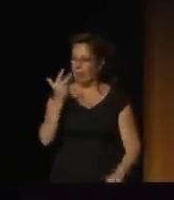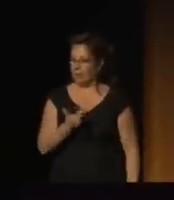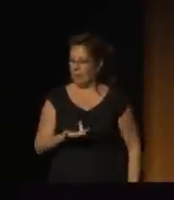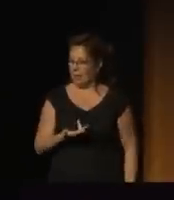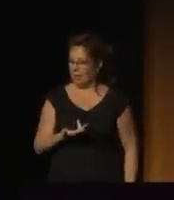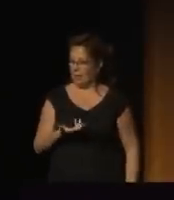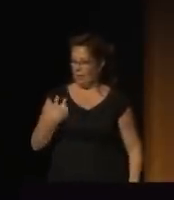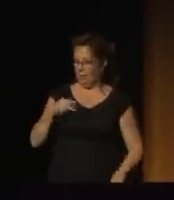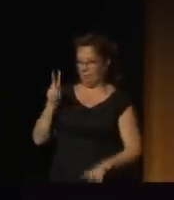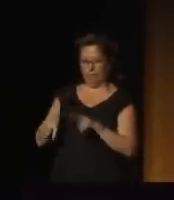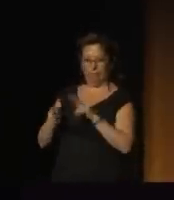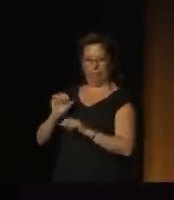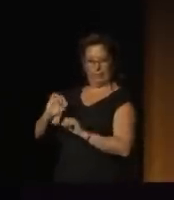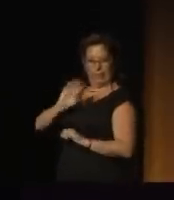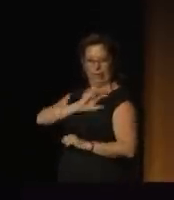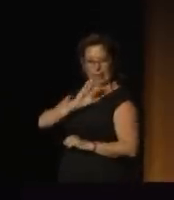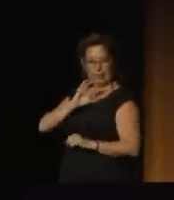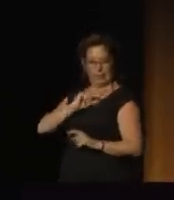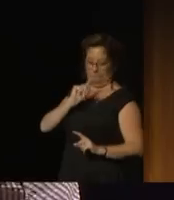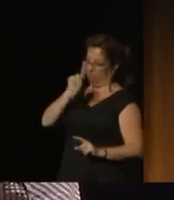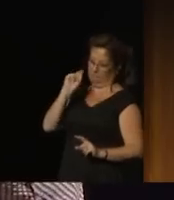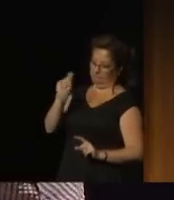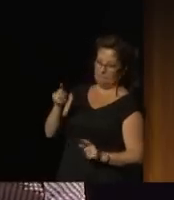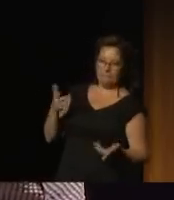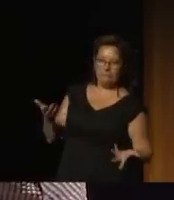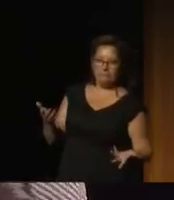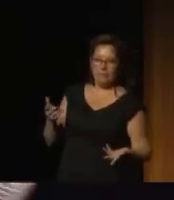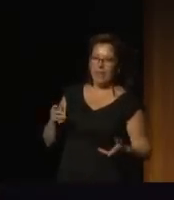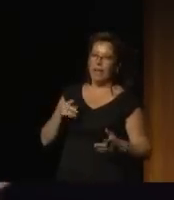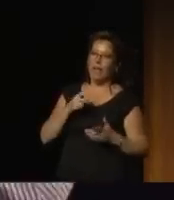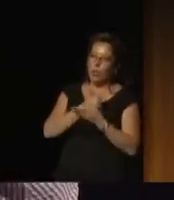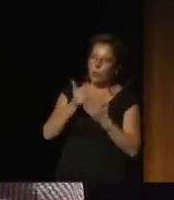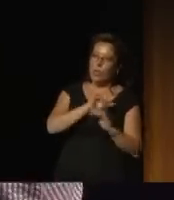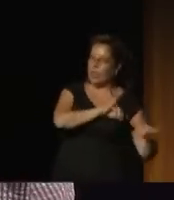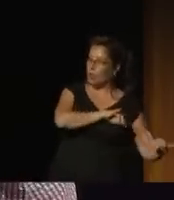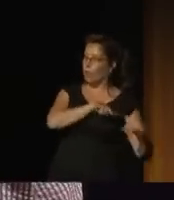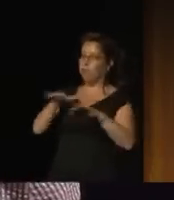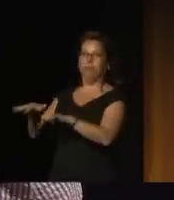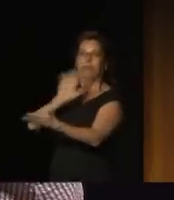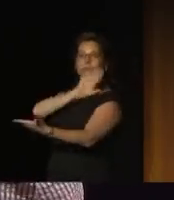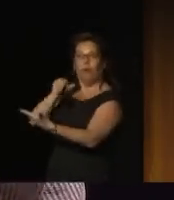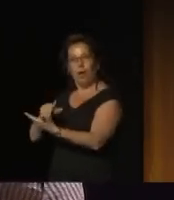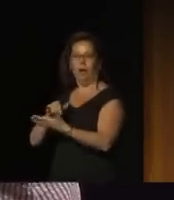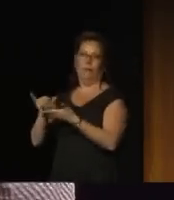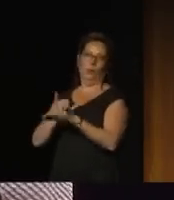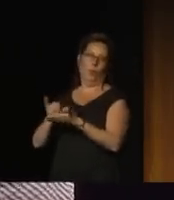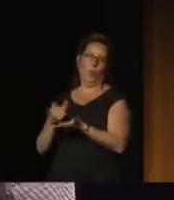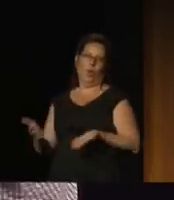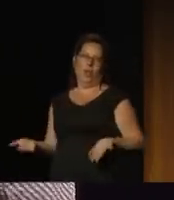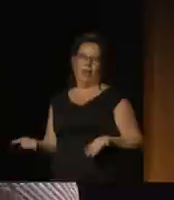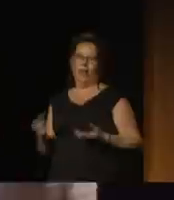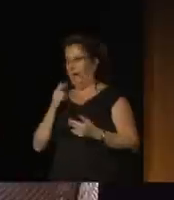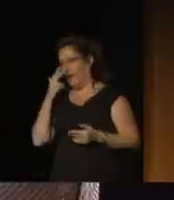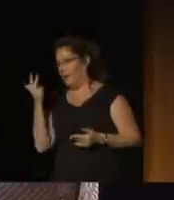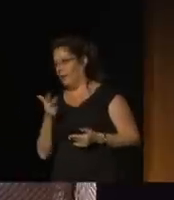Okay. I think it's the wrong direction, right? That's the wrong direction. Okay, so, you know, that's who he was. And when people, especially